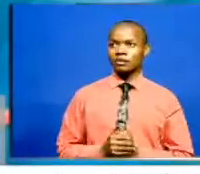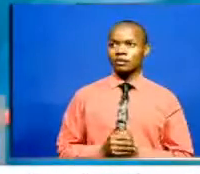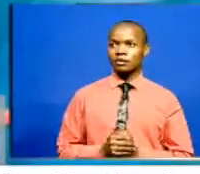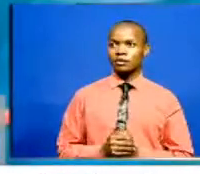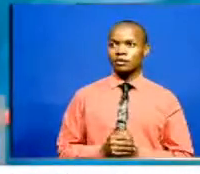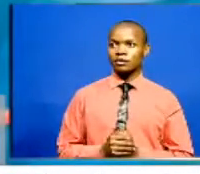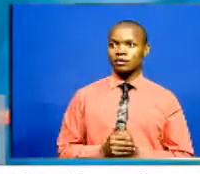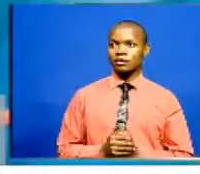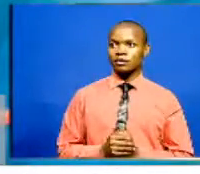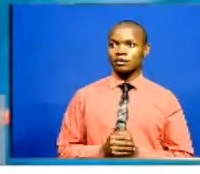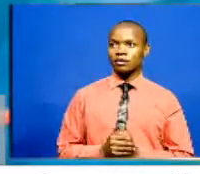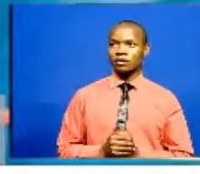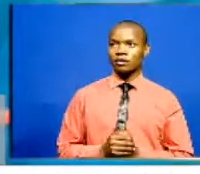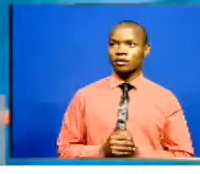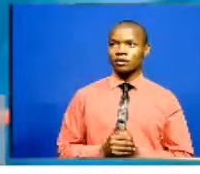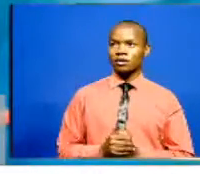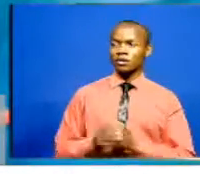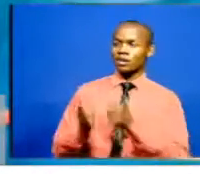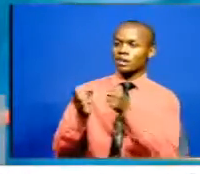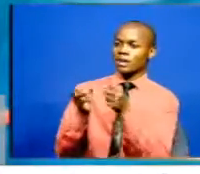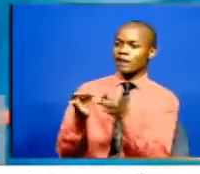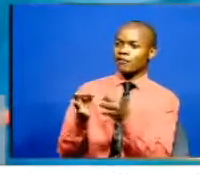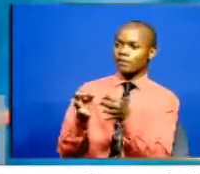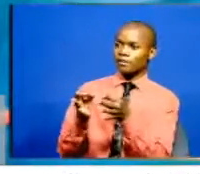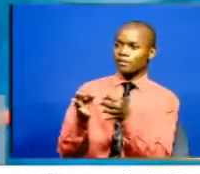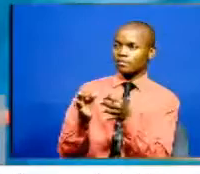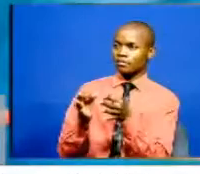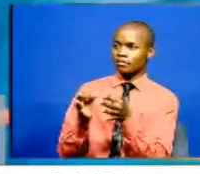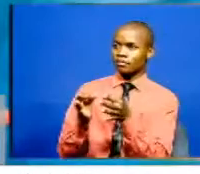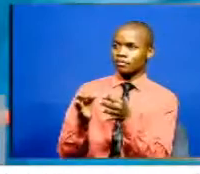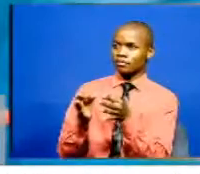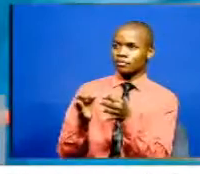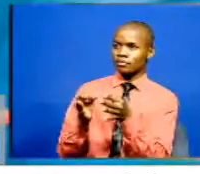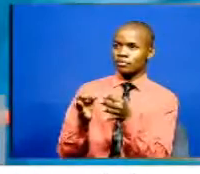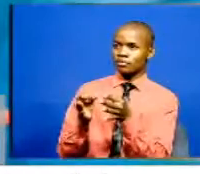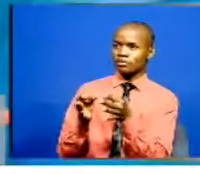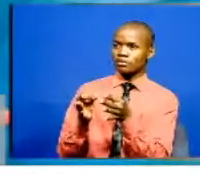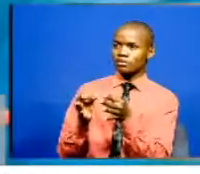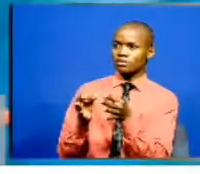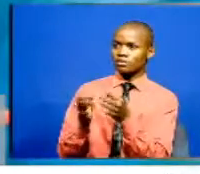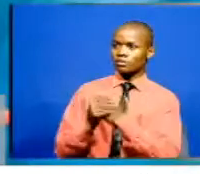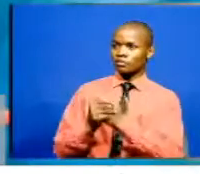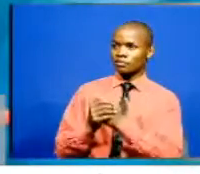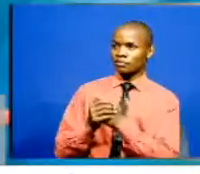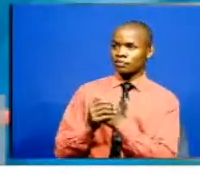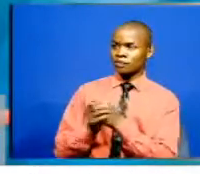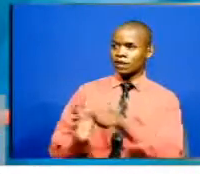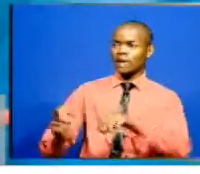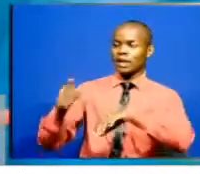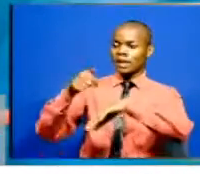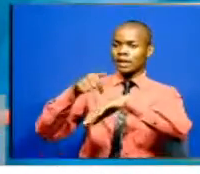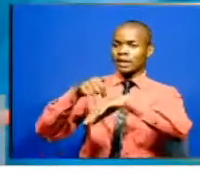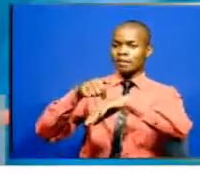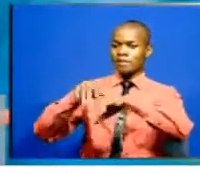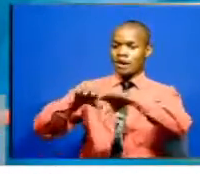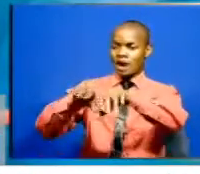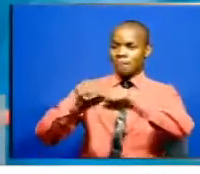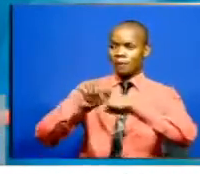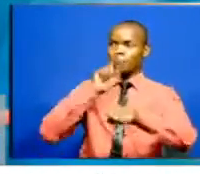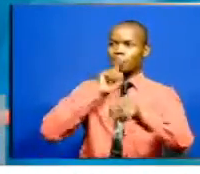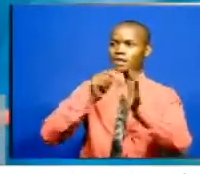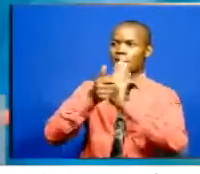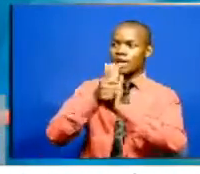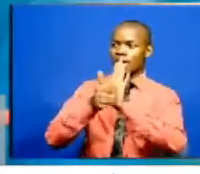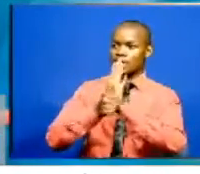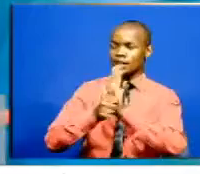private sector. If you look at, after the adoption of the Agenda 2030